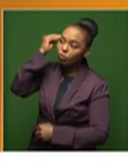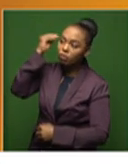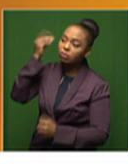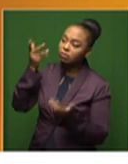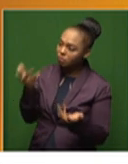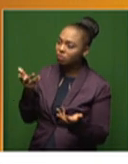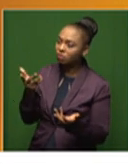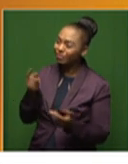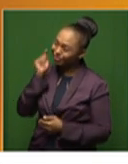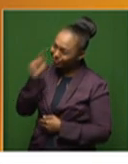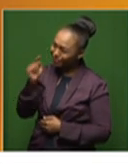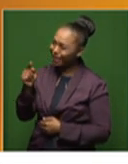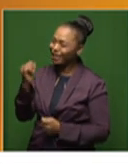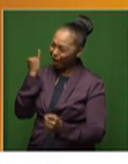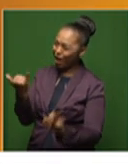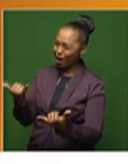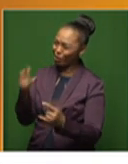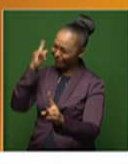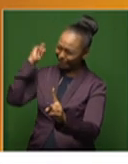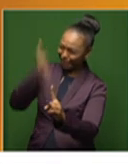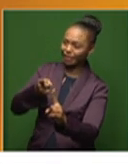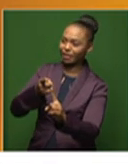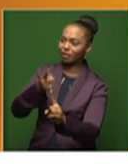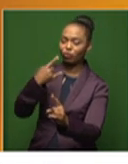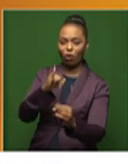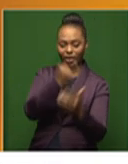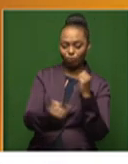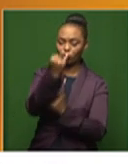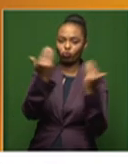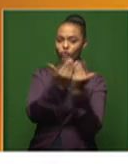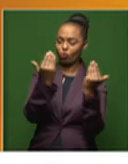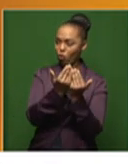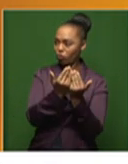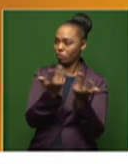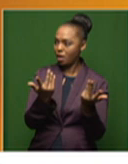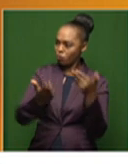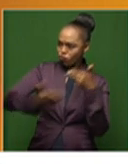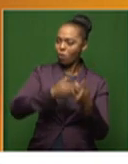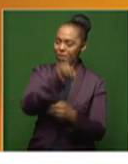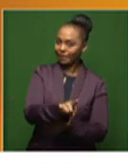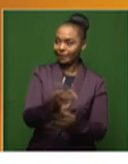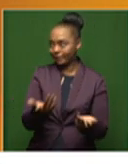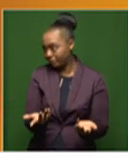an instruction now to independent schools that they should, in fact, close.